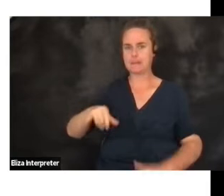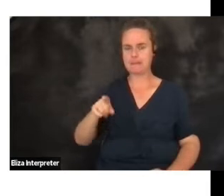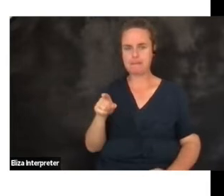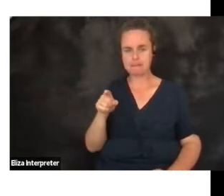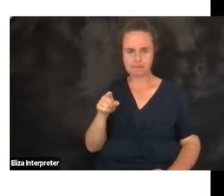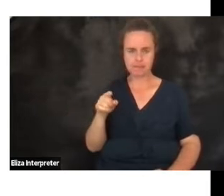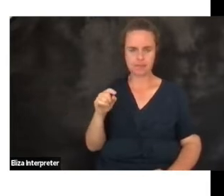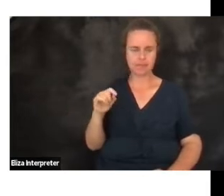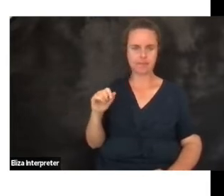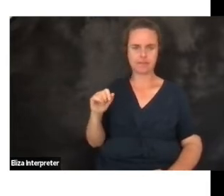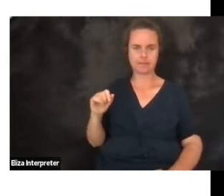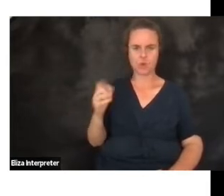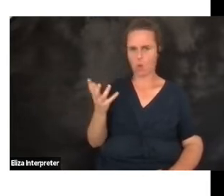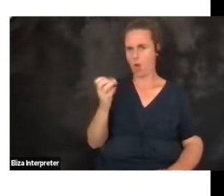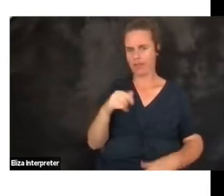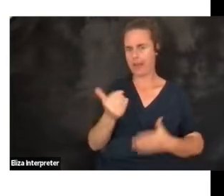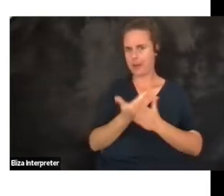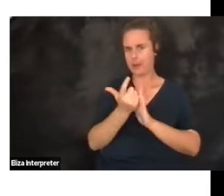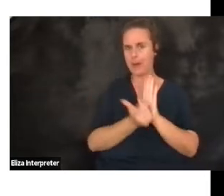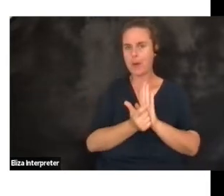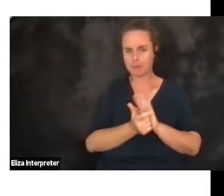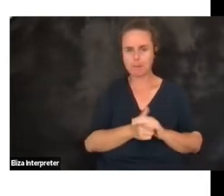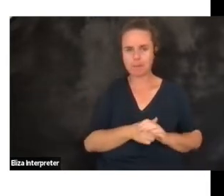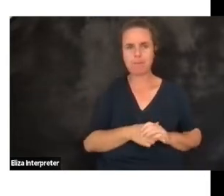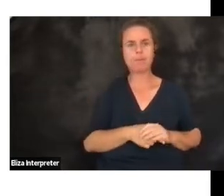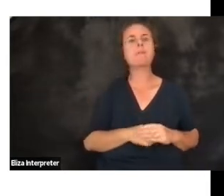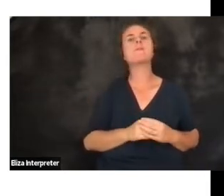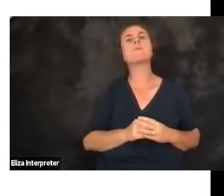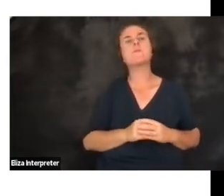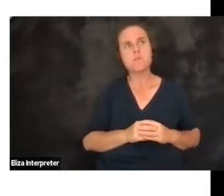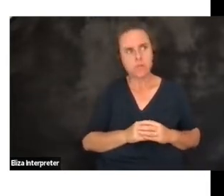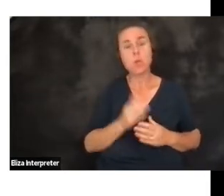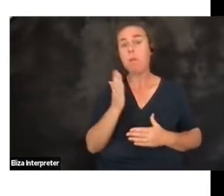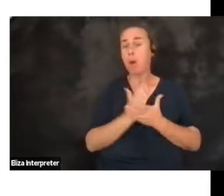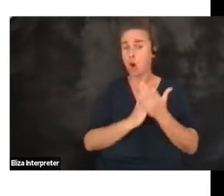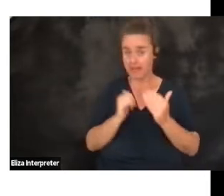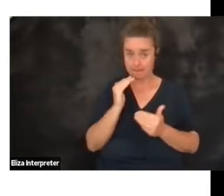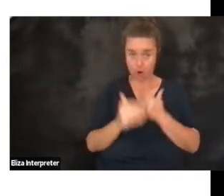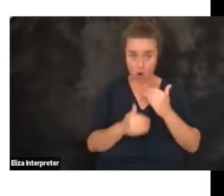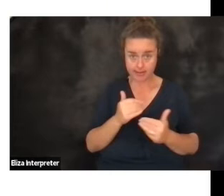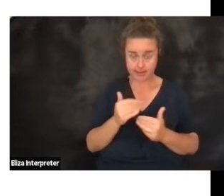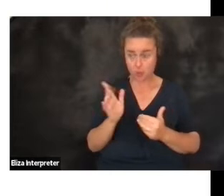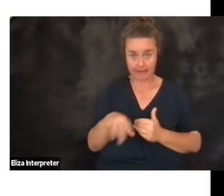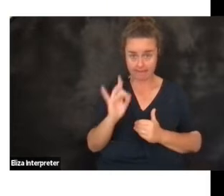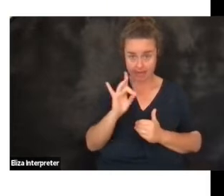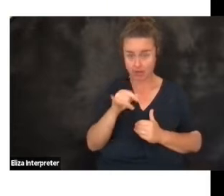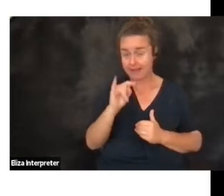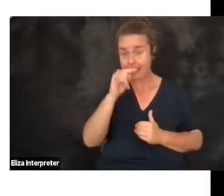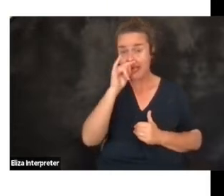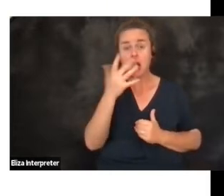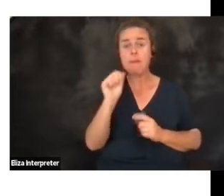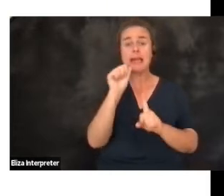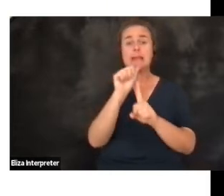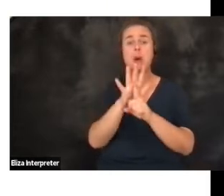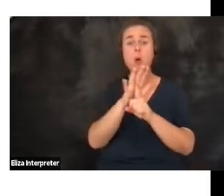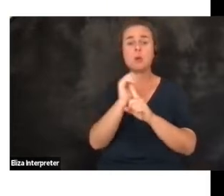And one of the things that they found as part of that is that when kids have been exposed